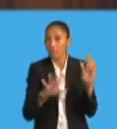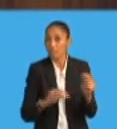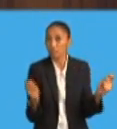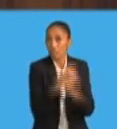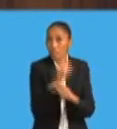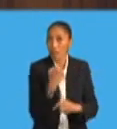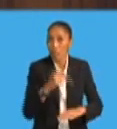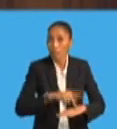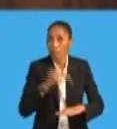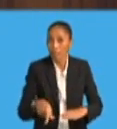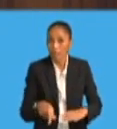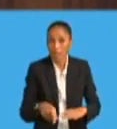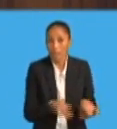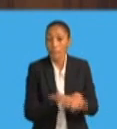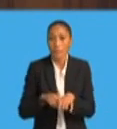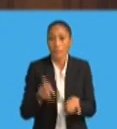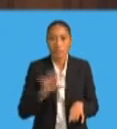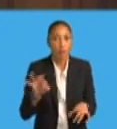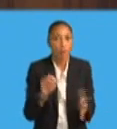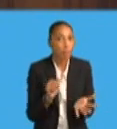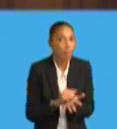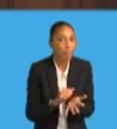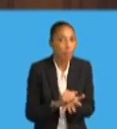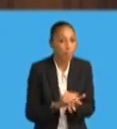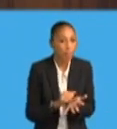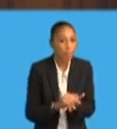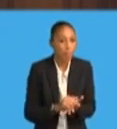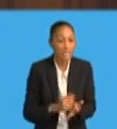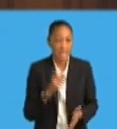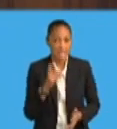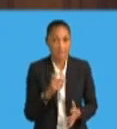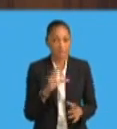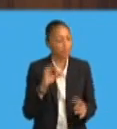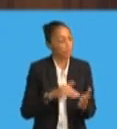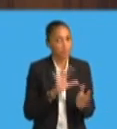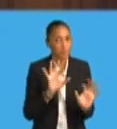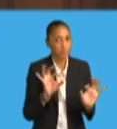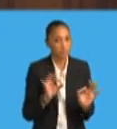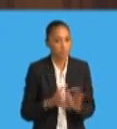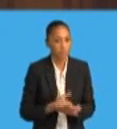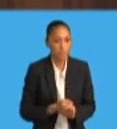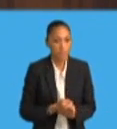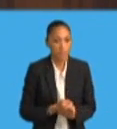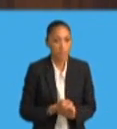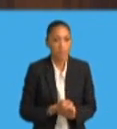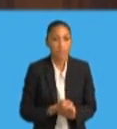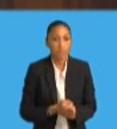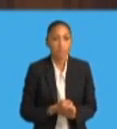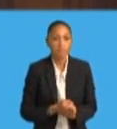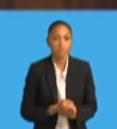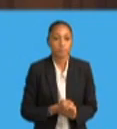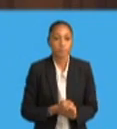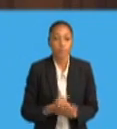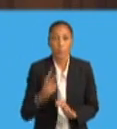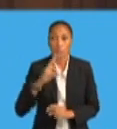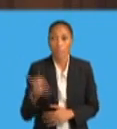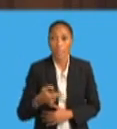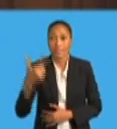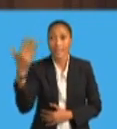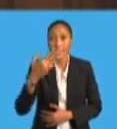Akosita Tale has more. Opposition MP Moses Mbulitavu called for a review of the 2013